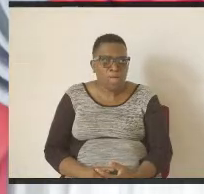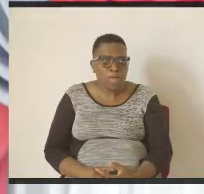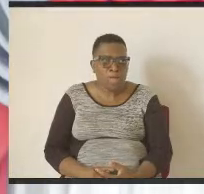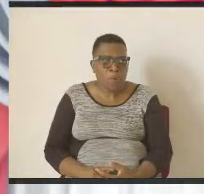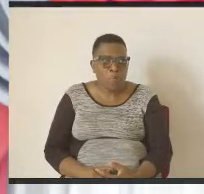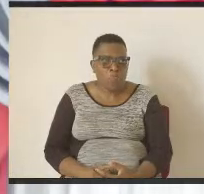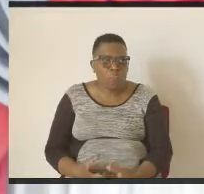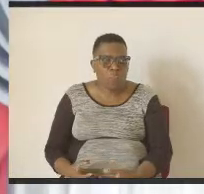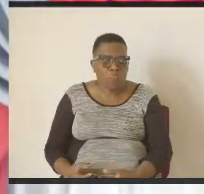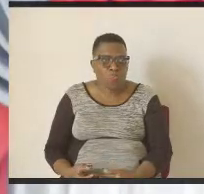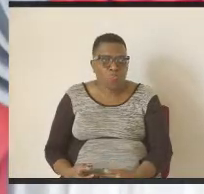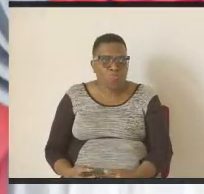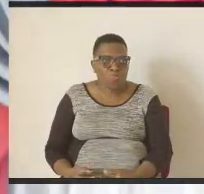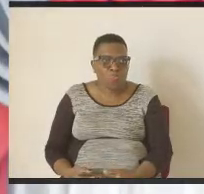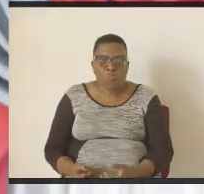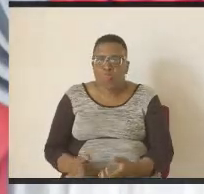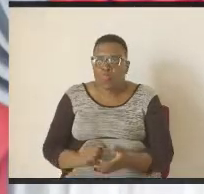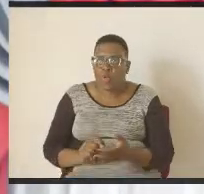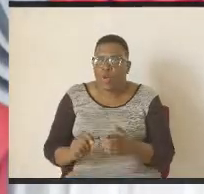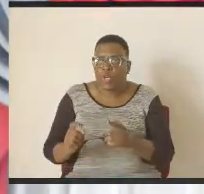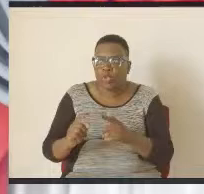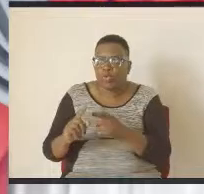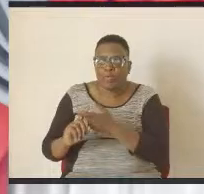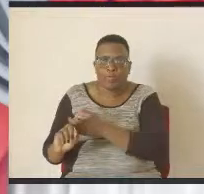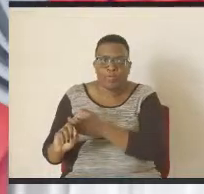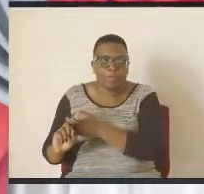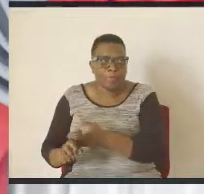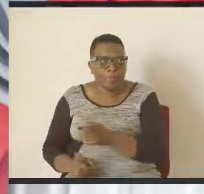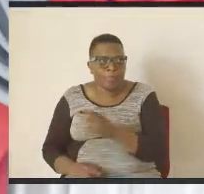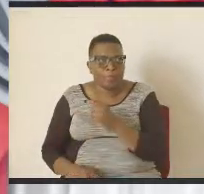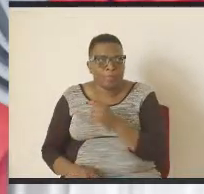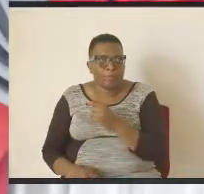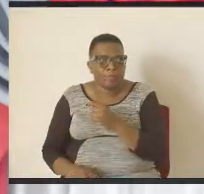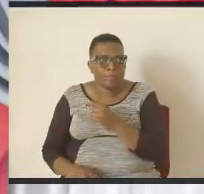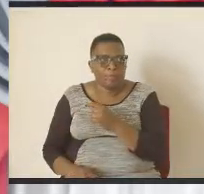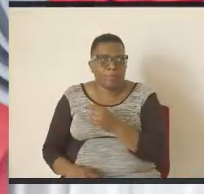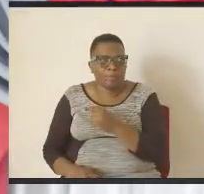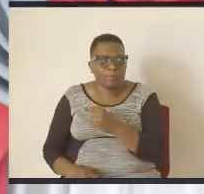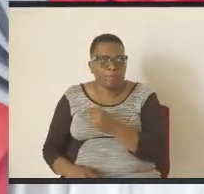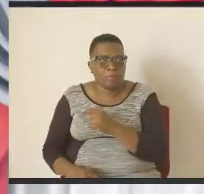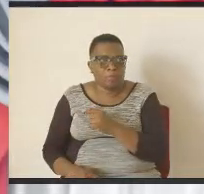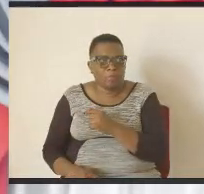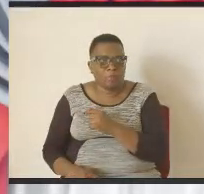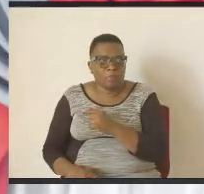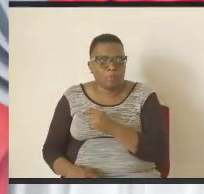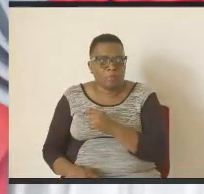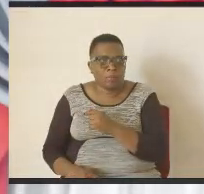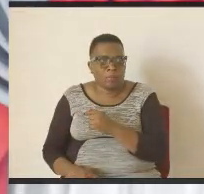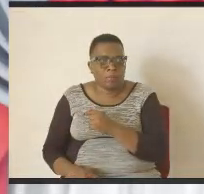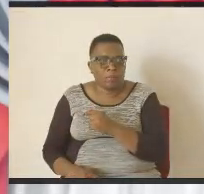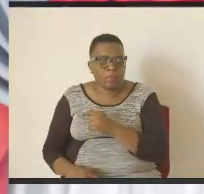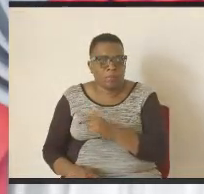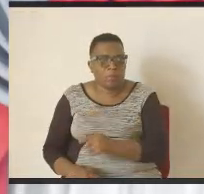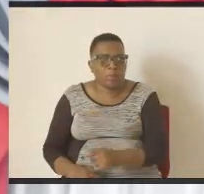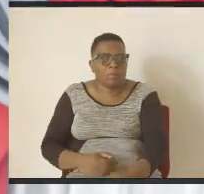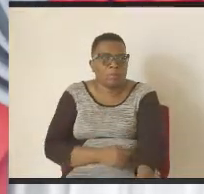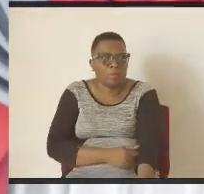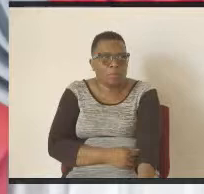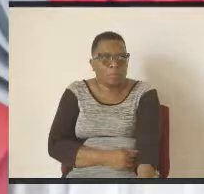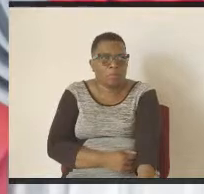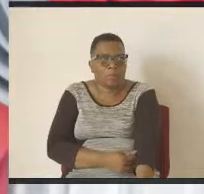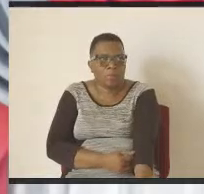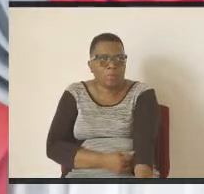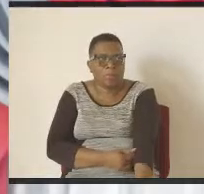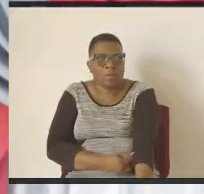inasmuch as he's writing to Theophilus, and we're talking about highly selective, meaning there are many other things that the writer could have